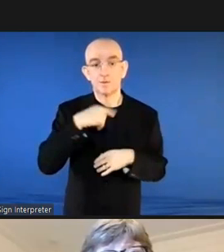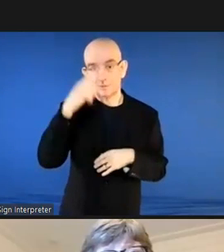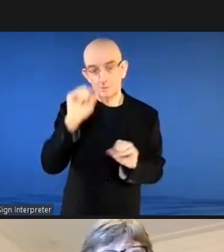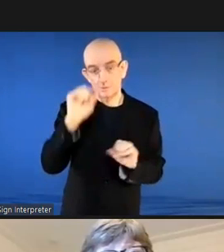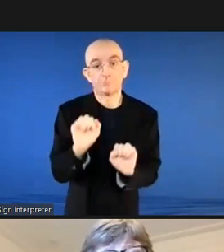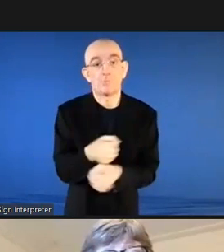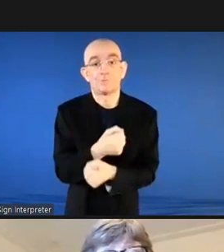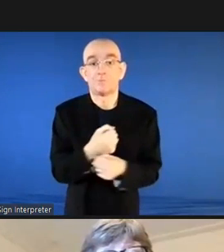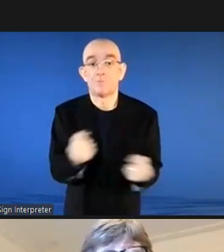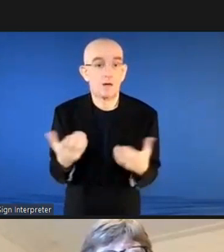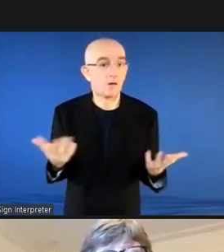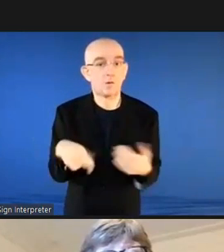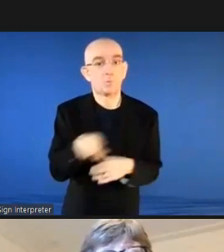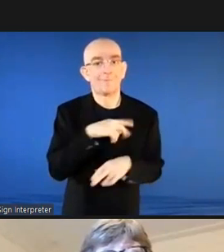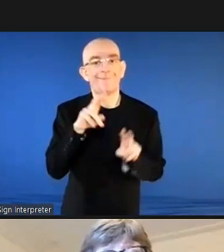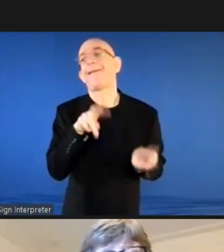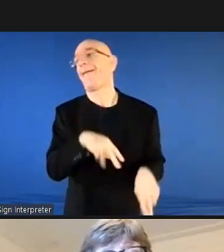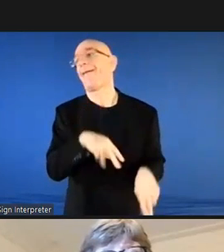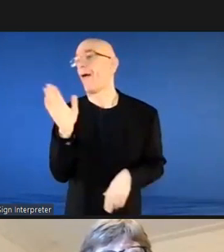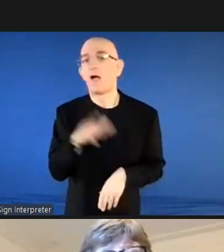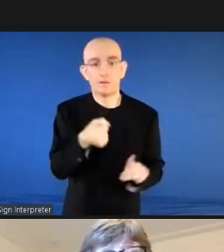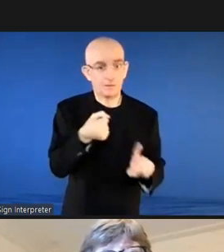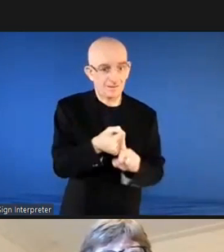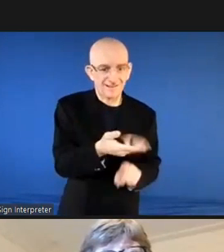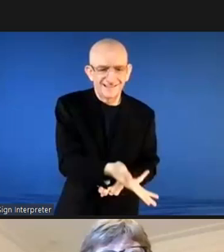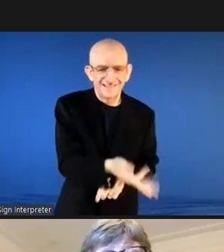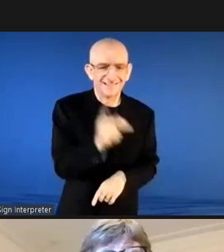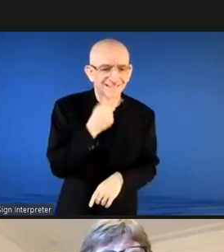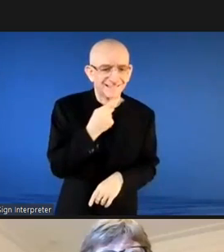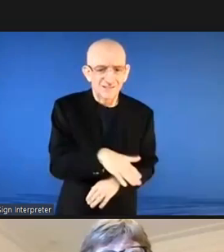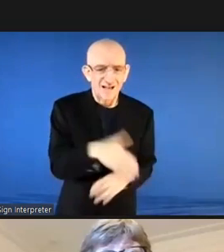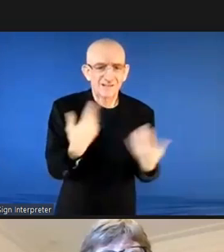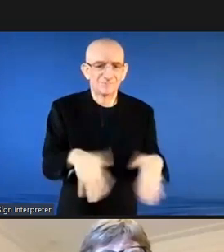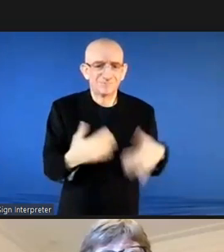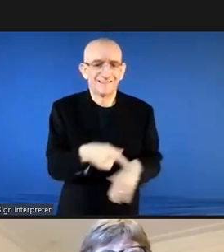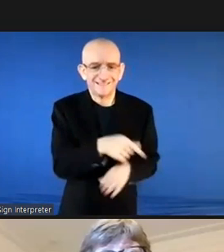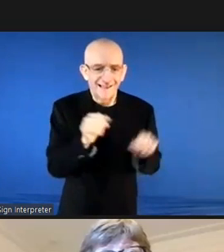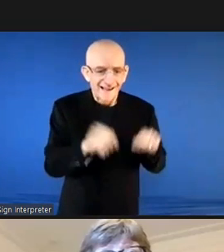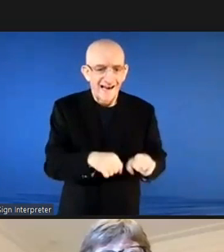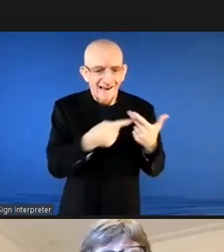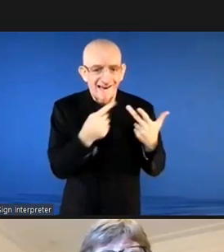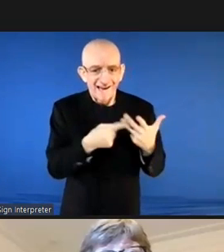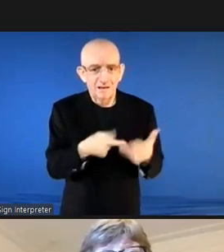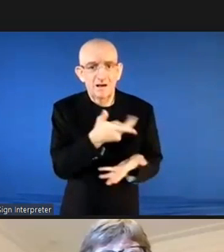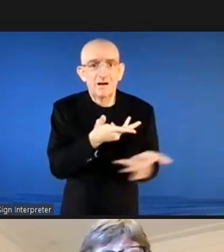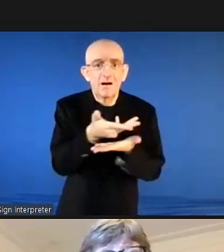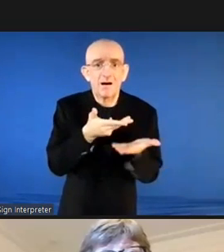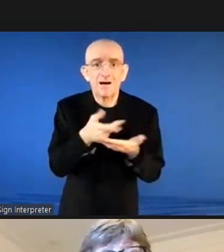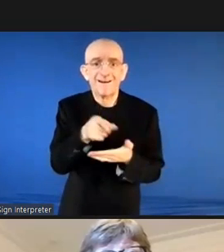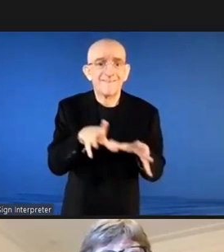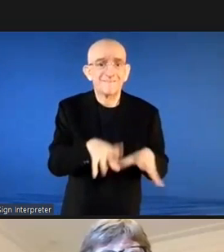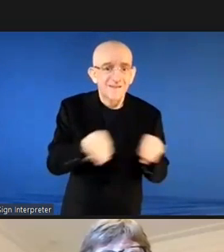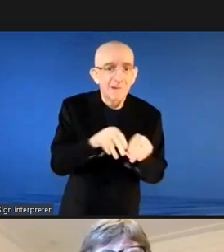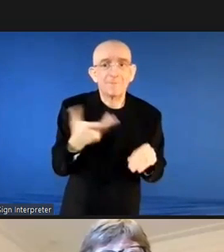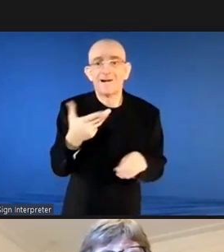able to communicate with their family and their peers, and that requires specialist intervention, which is exactly what Deaf Child Worldwide